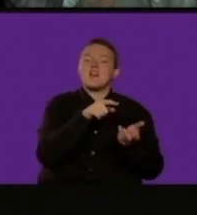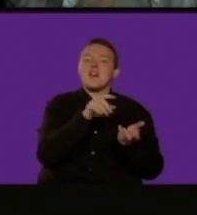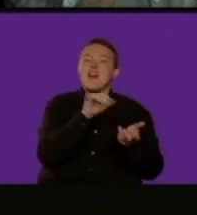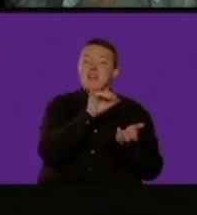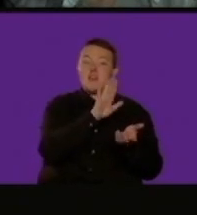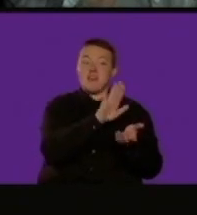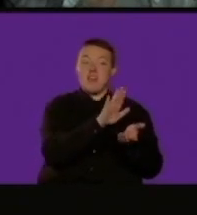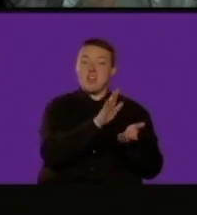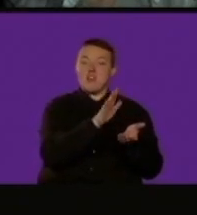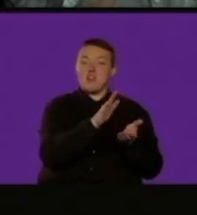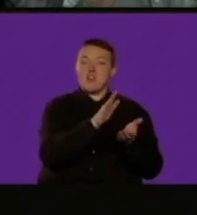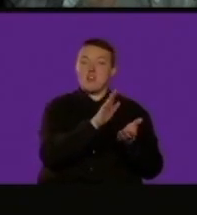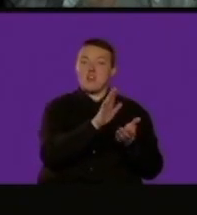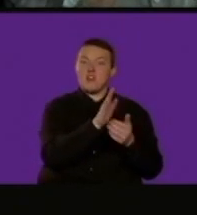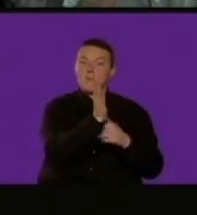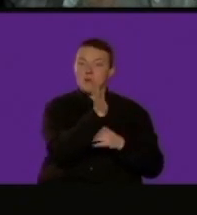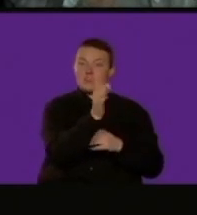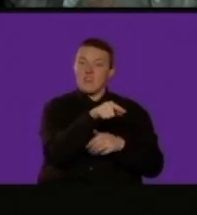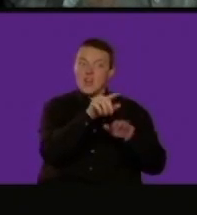So